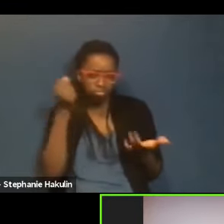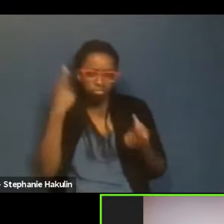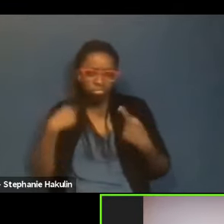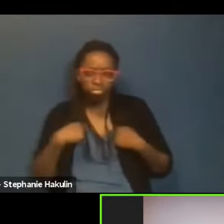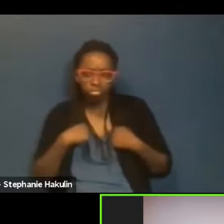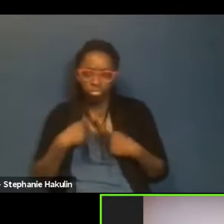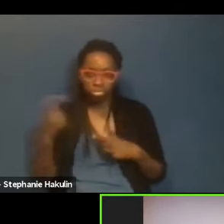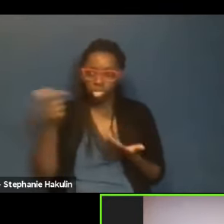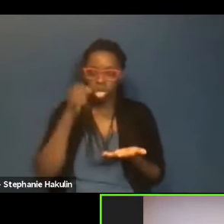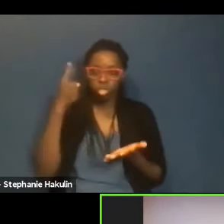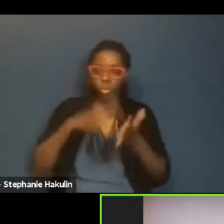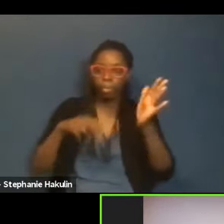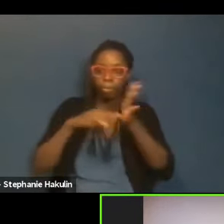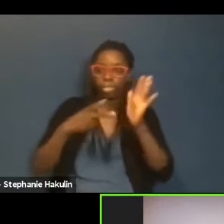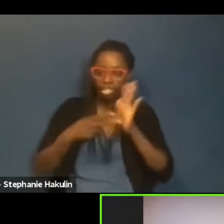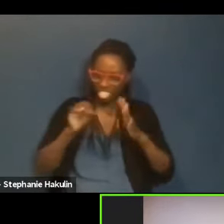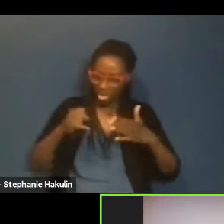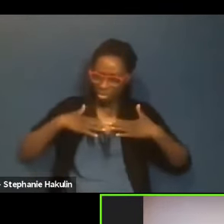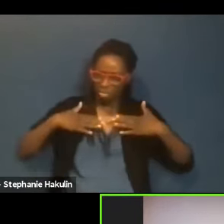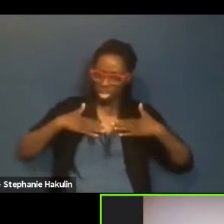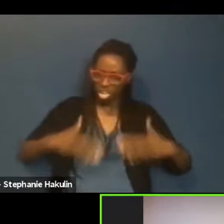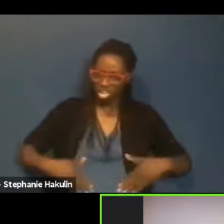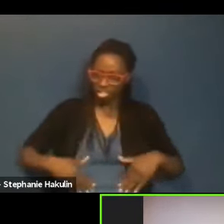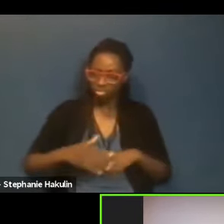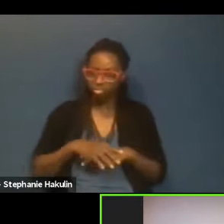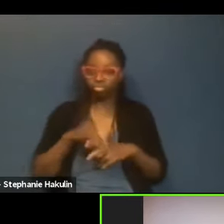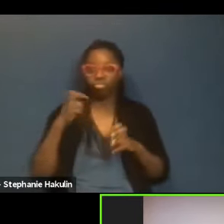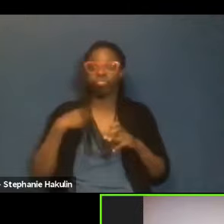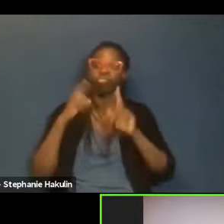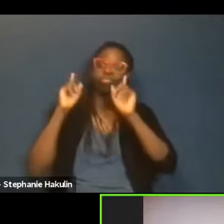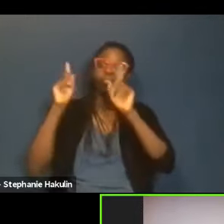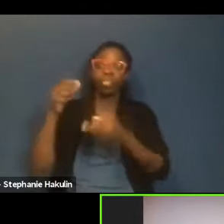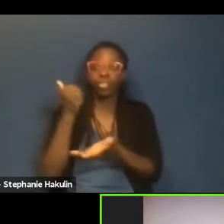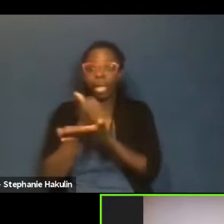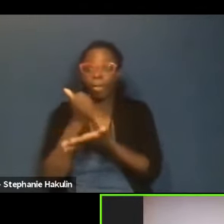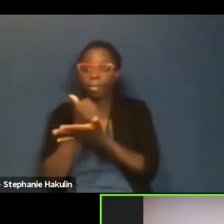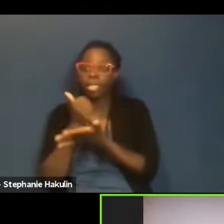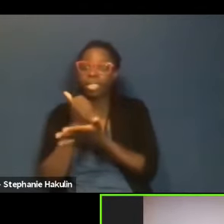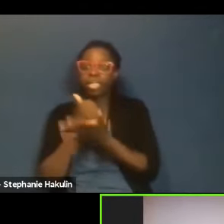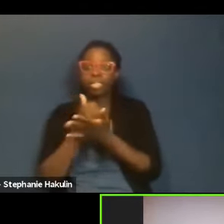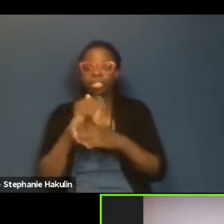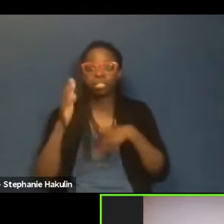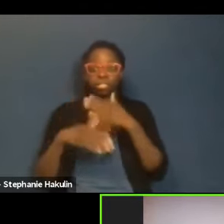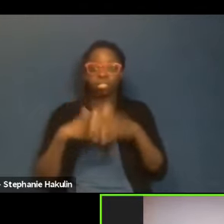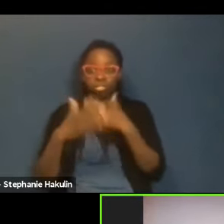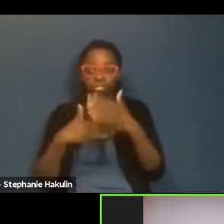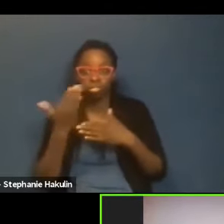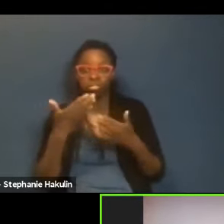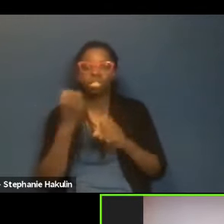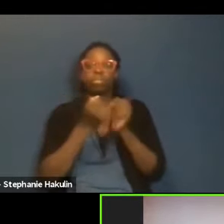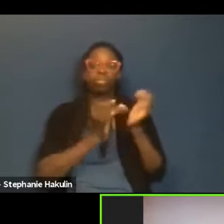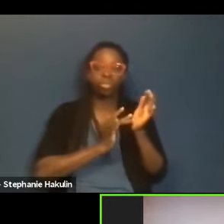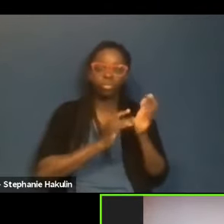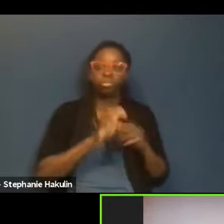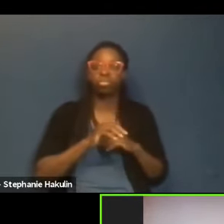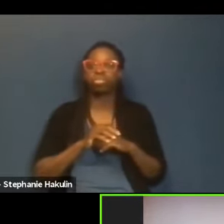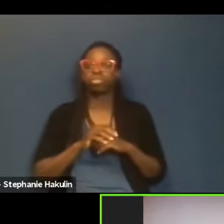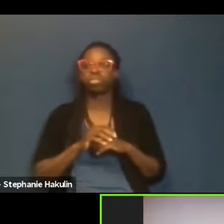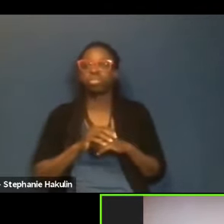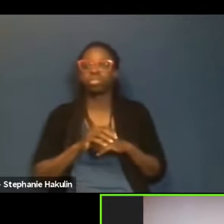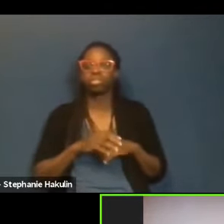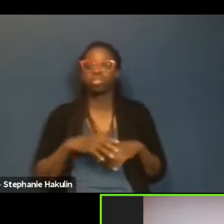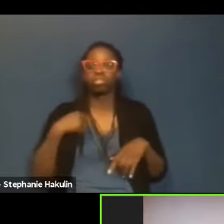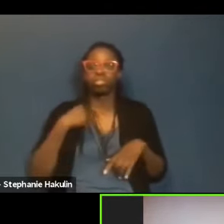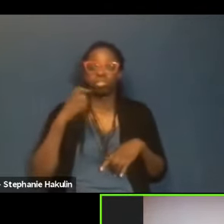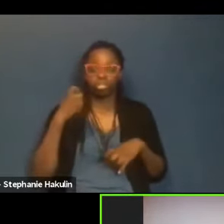be free therapy, allowing myself to be medication for a boy that faked his condition set 16. At 16, I felt myself